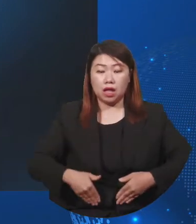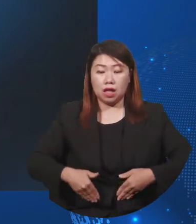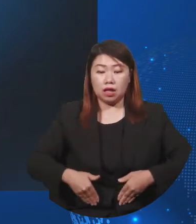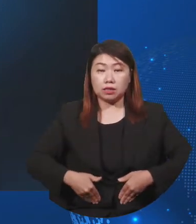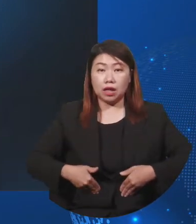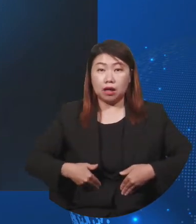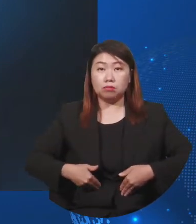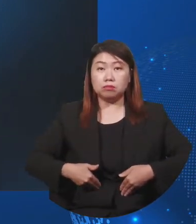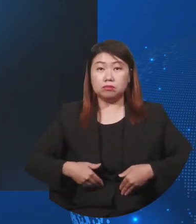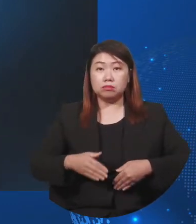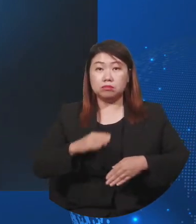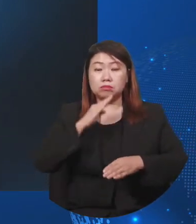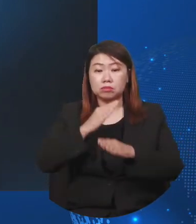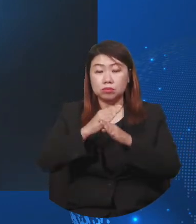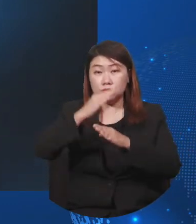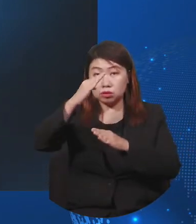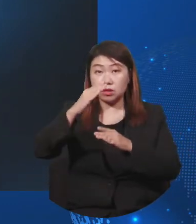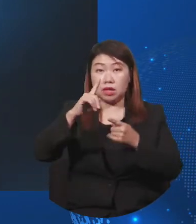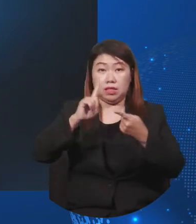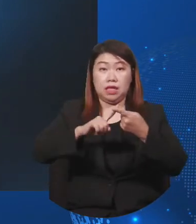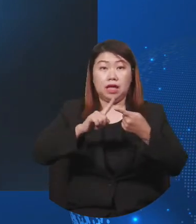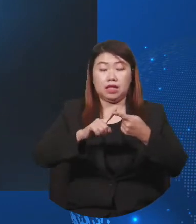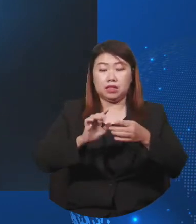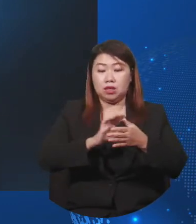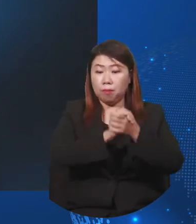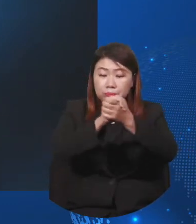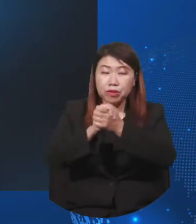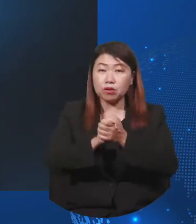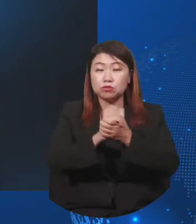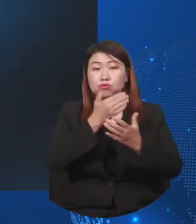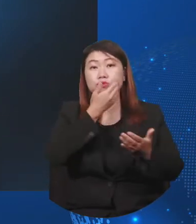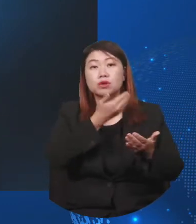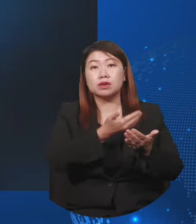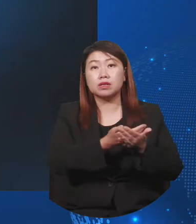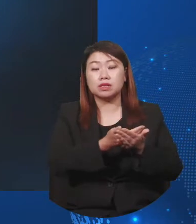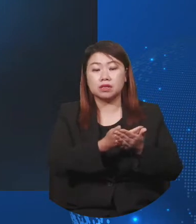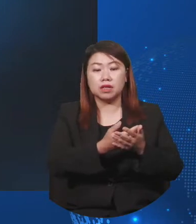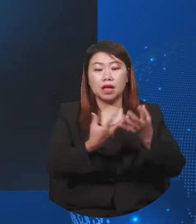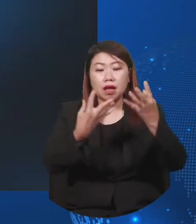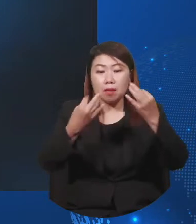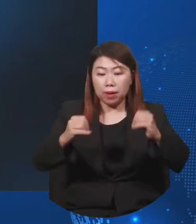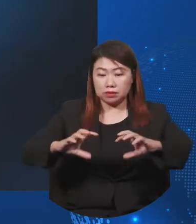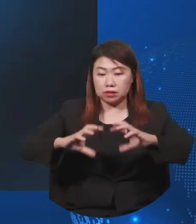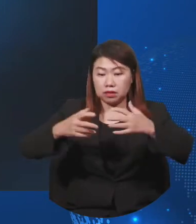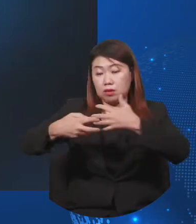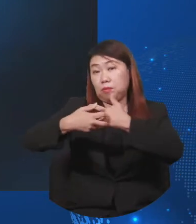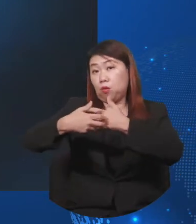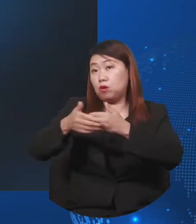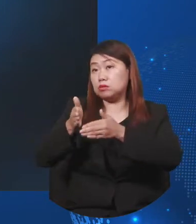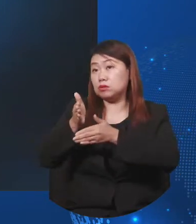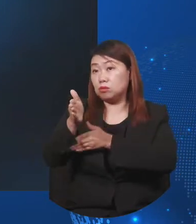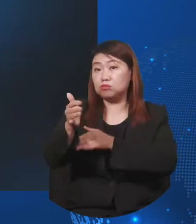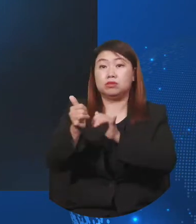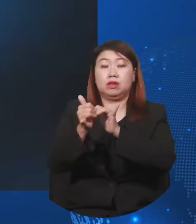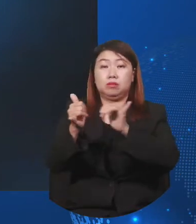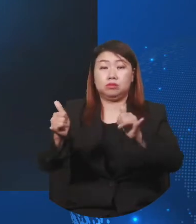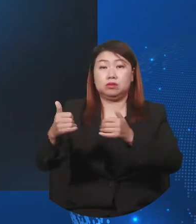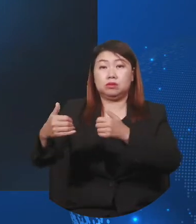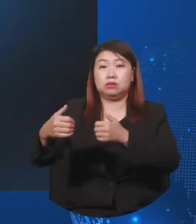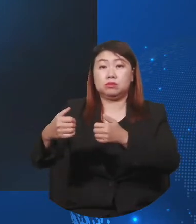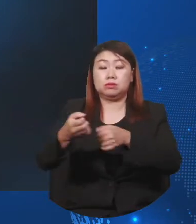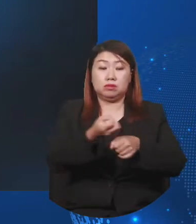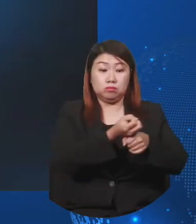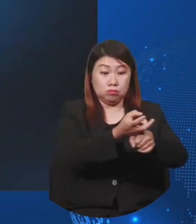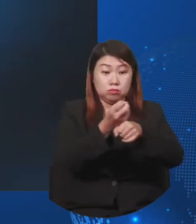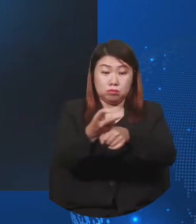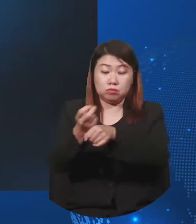India, China, Cuba, and others have been sending medical experts, providing medical supplies to both developing and